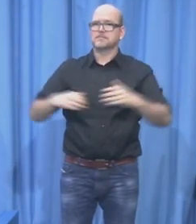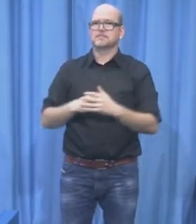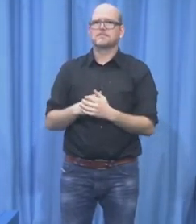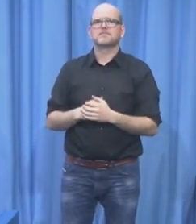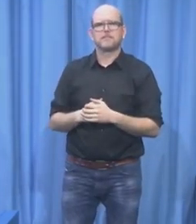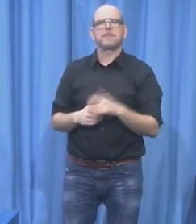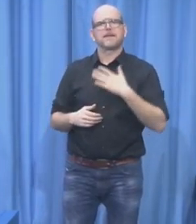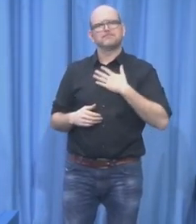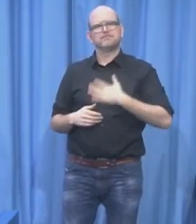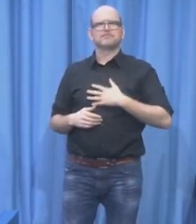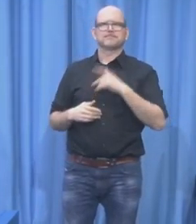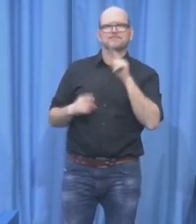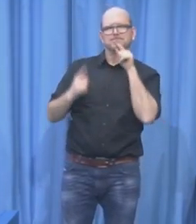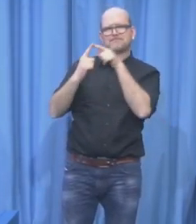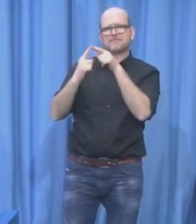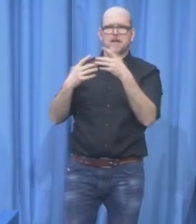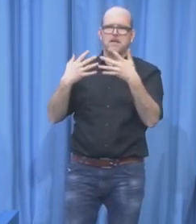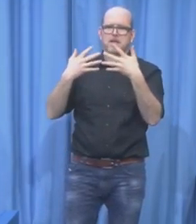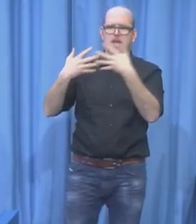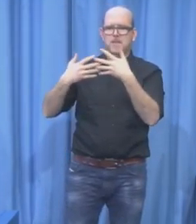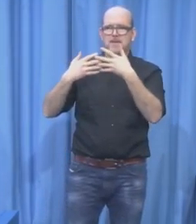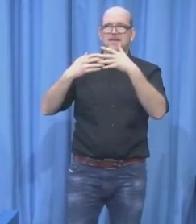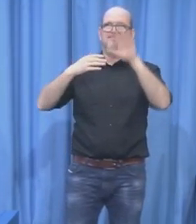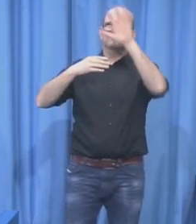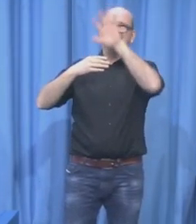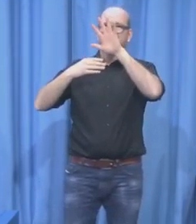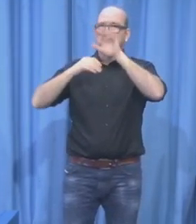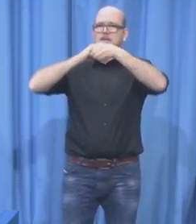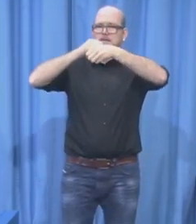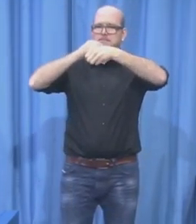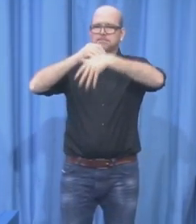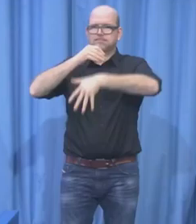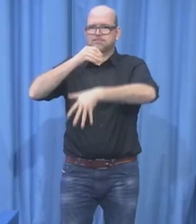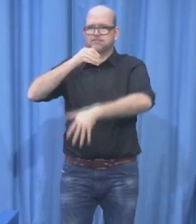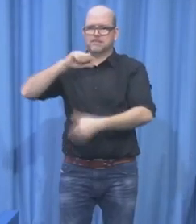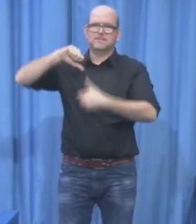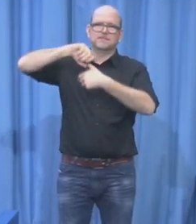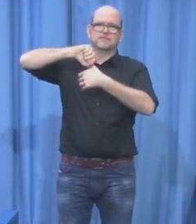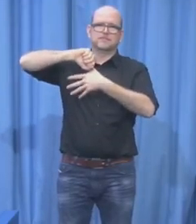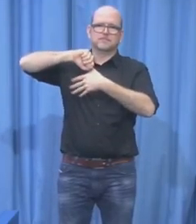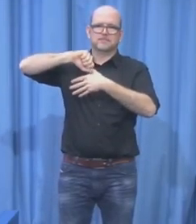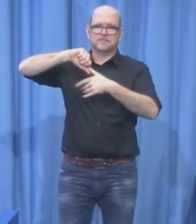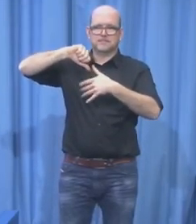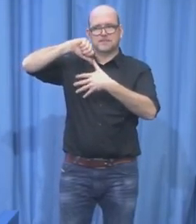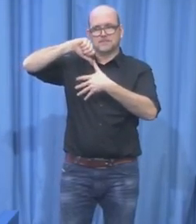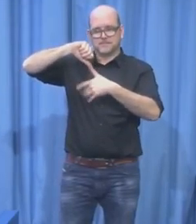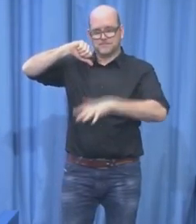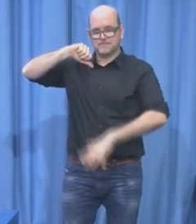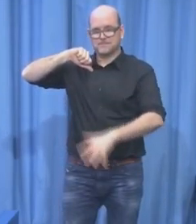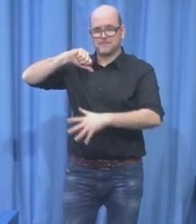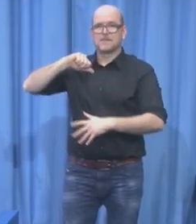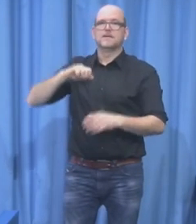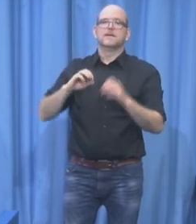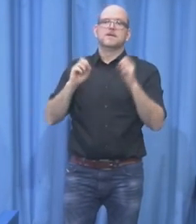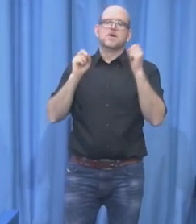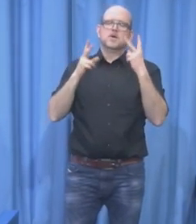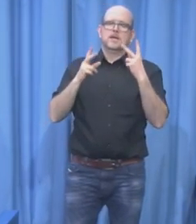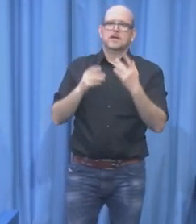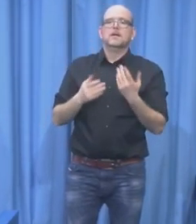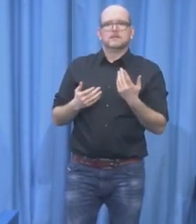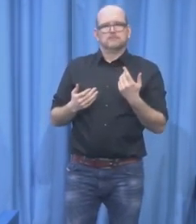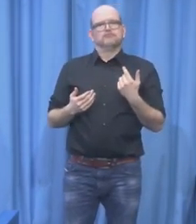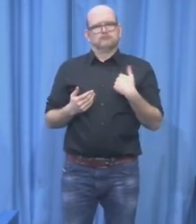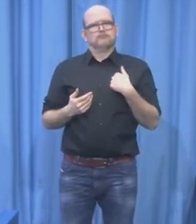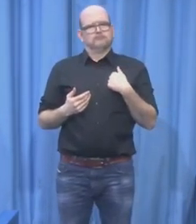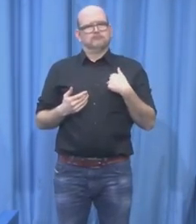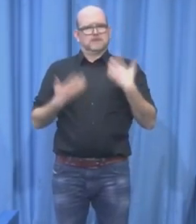earlier sessions about transferability of programs, and ours is easy. It's so easy. We have an online version of it. So for people